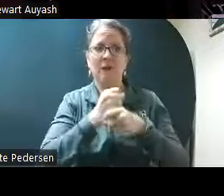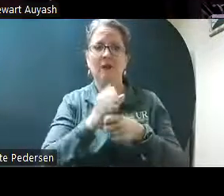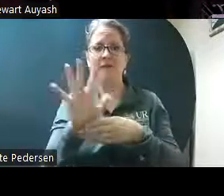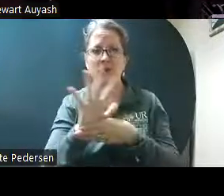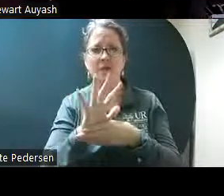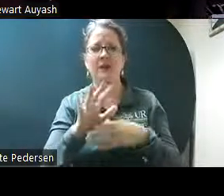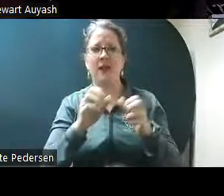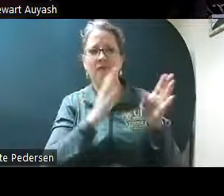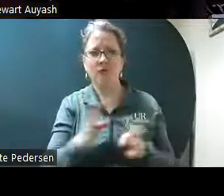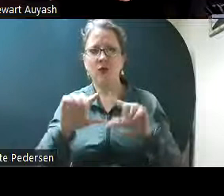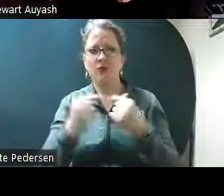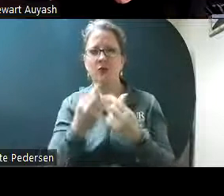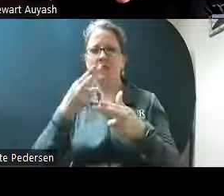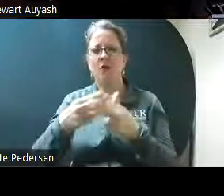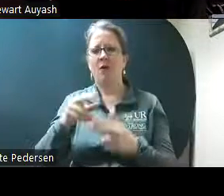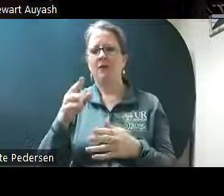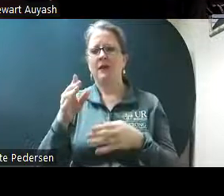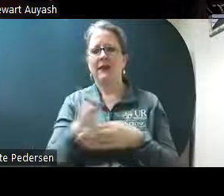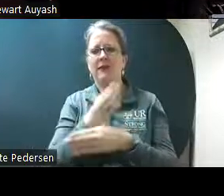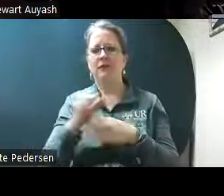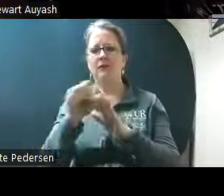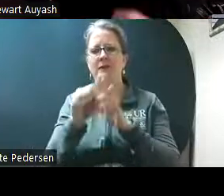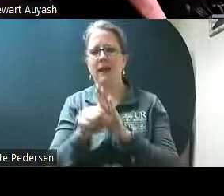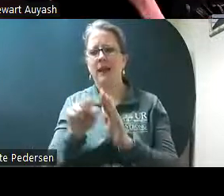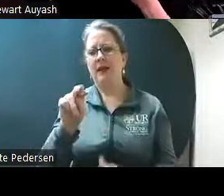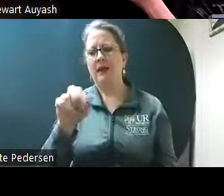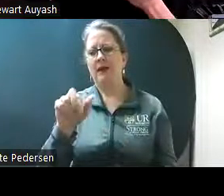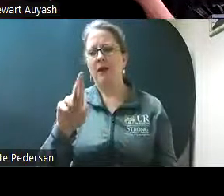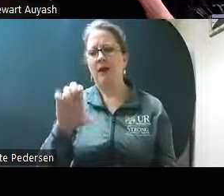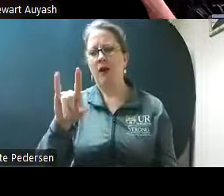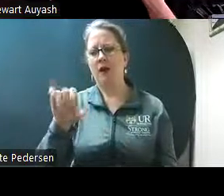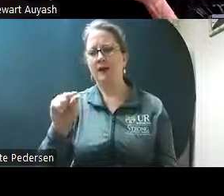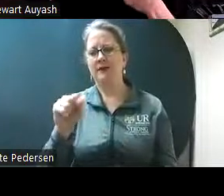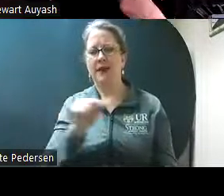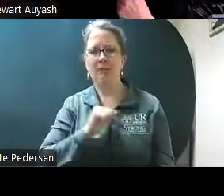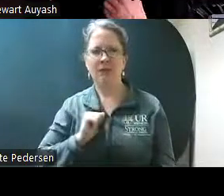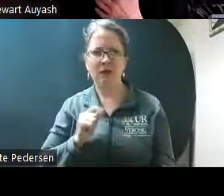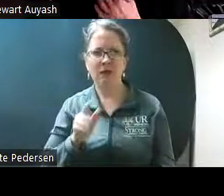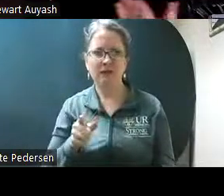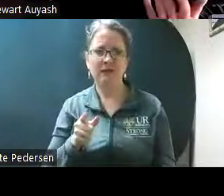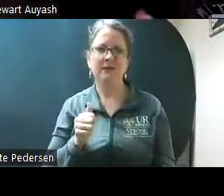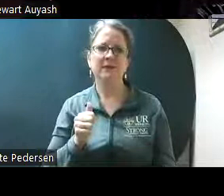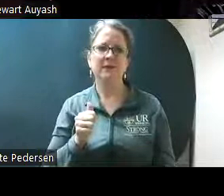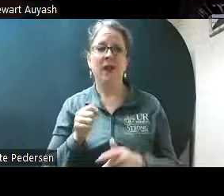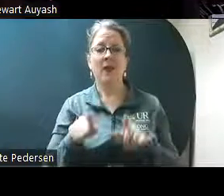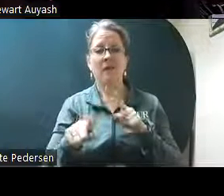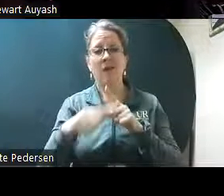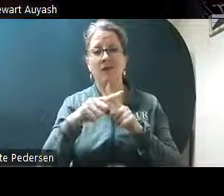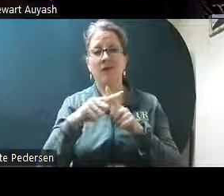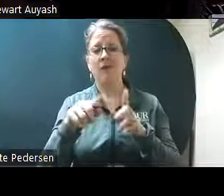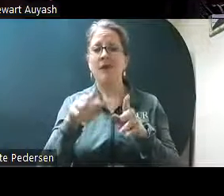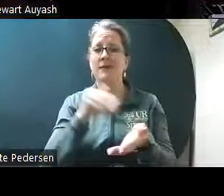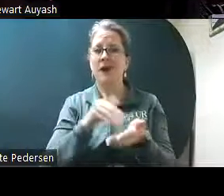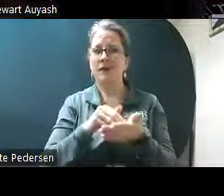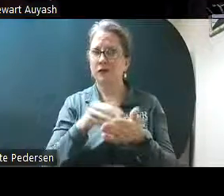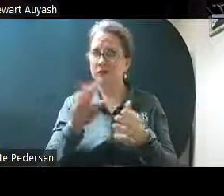groups called the Interstate Narcotic Association. And anytime any evidence came up, including from some doctors that said marijuana isn't this